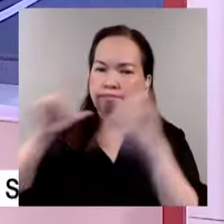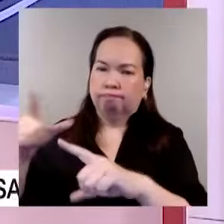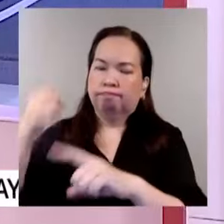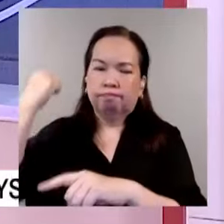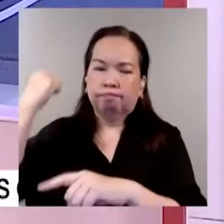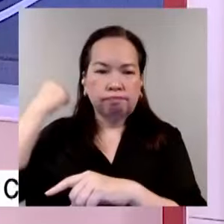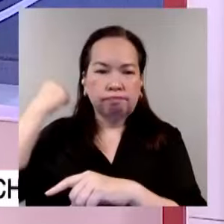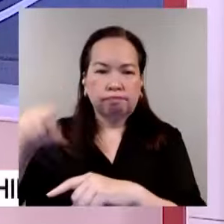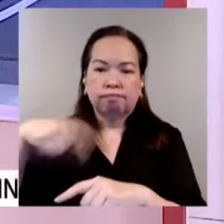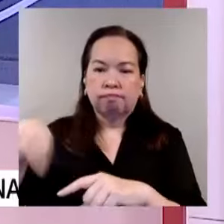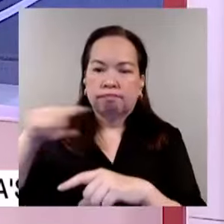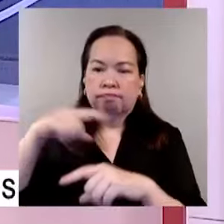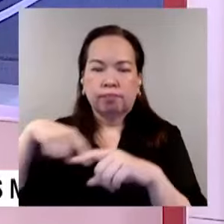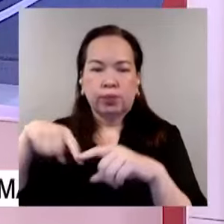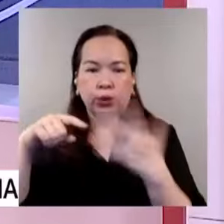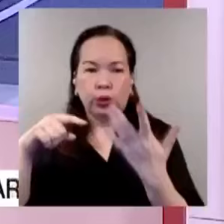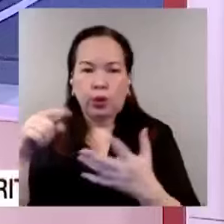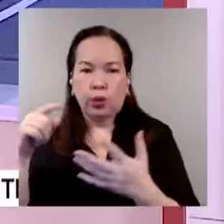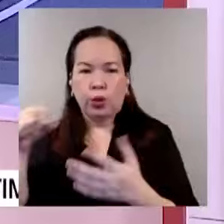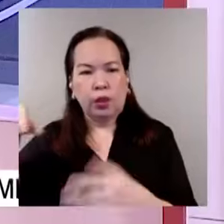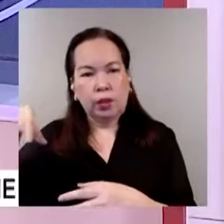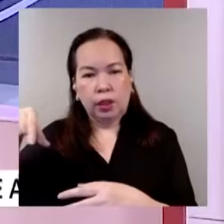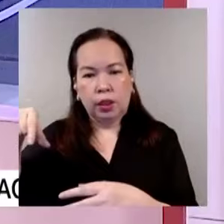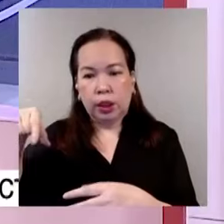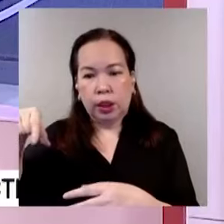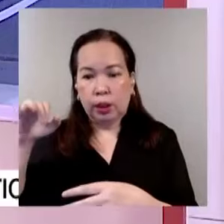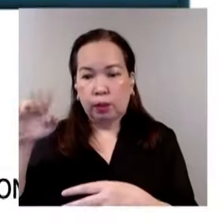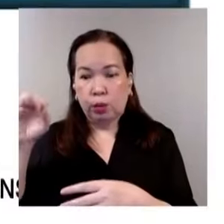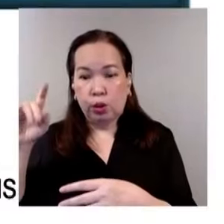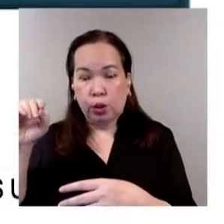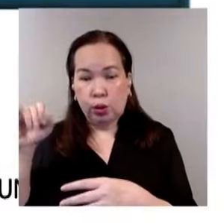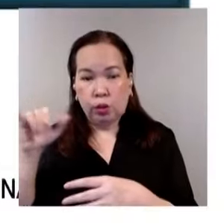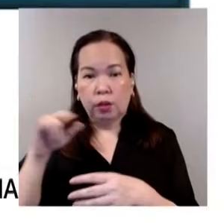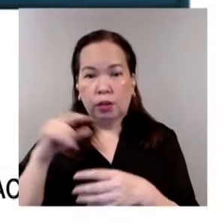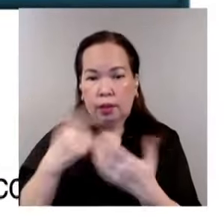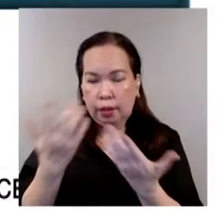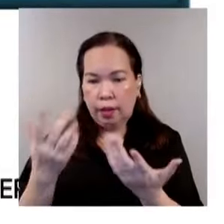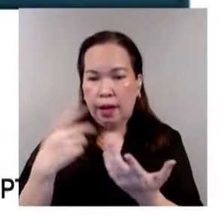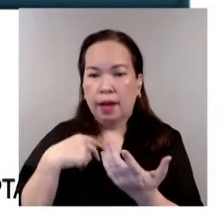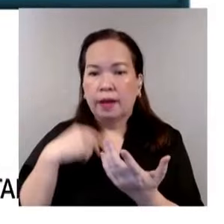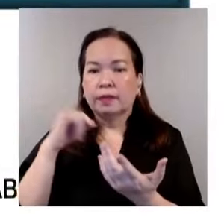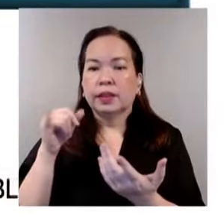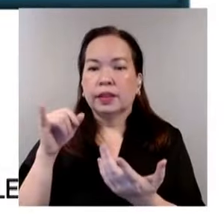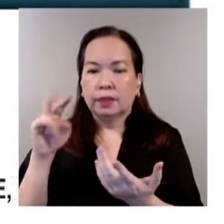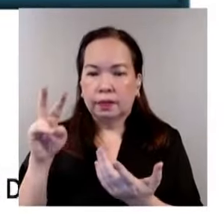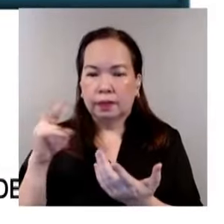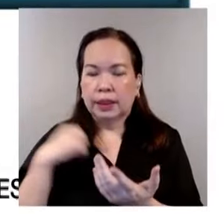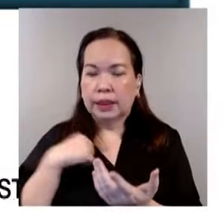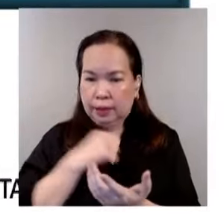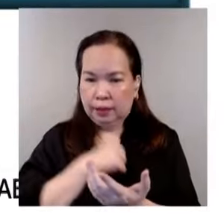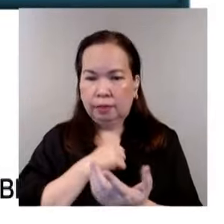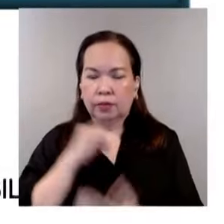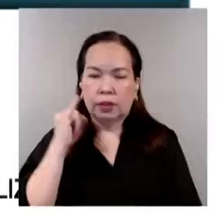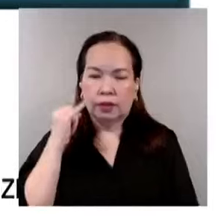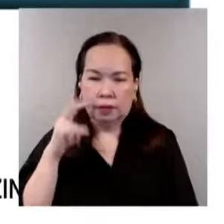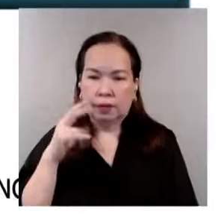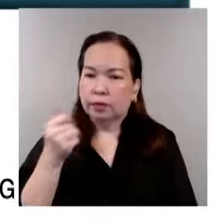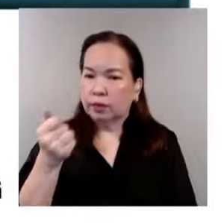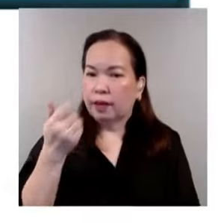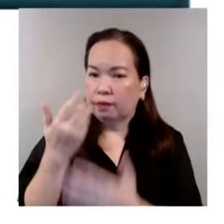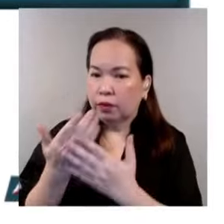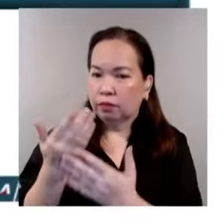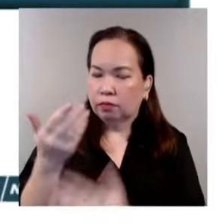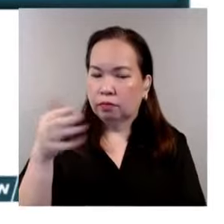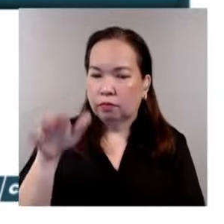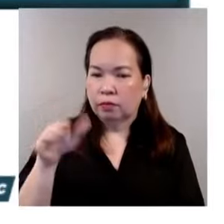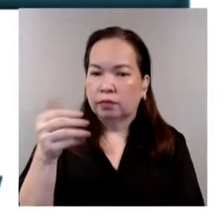Apollo Quiboloy, Senator J.V. Ejercito, who is now on Dateline Philippines. Good afternoon, Senator Ejercito. Yes, good afternoon,